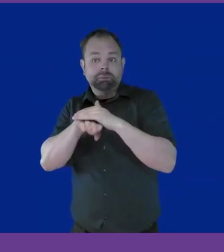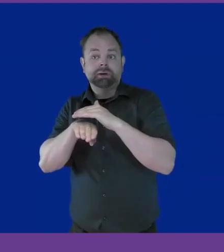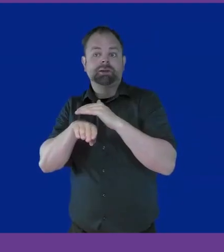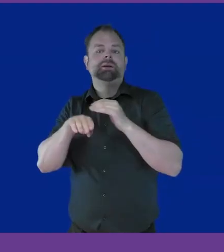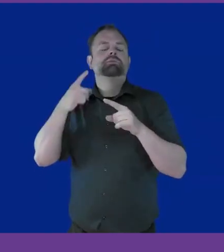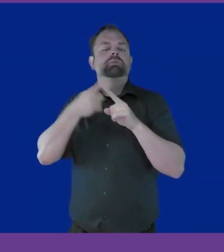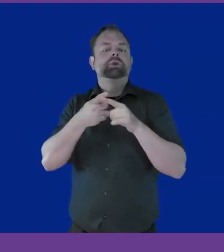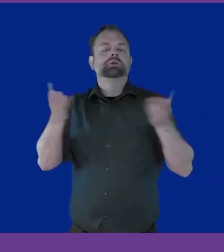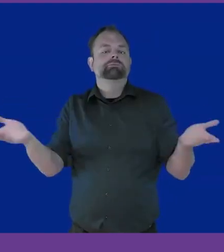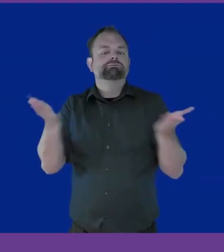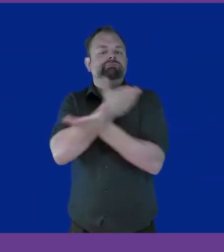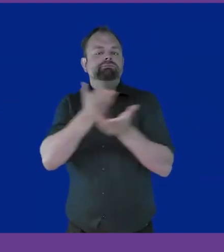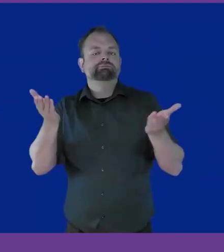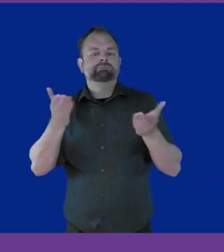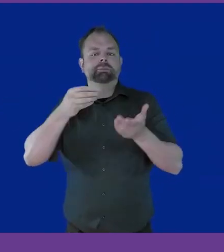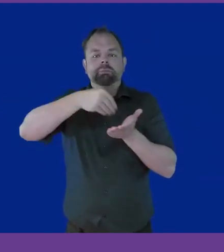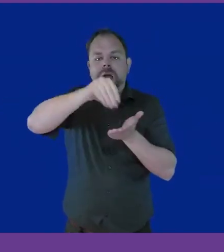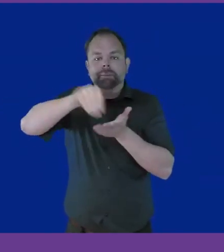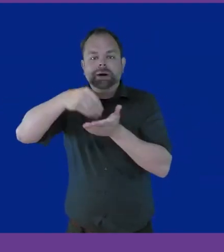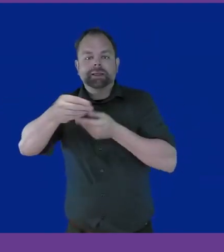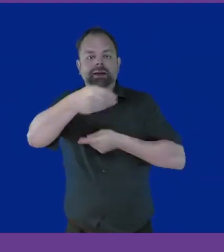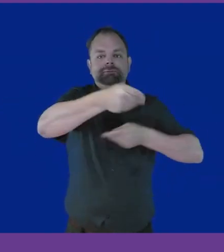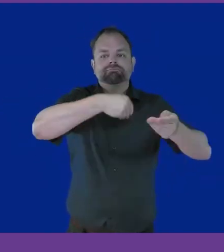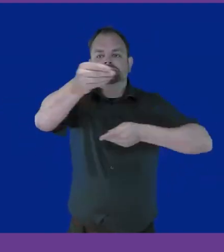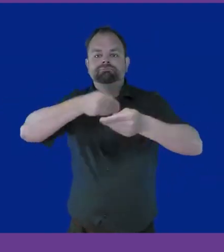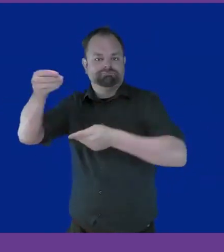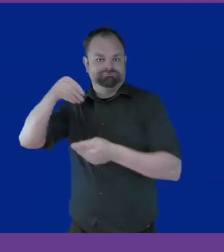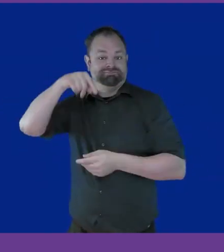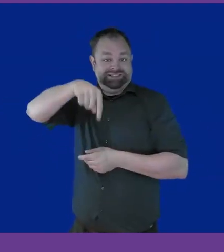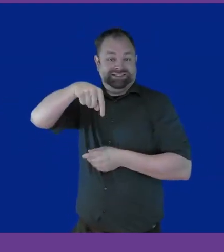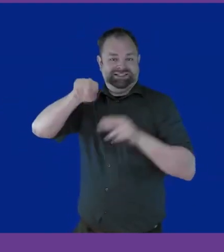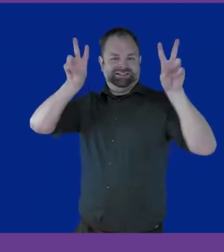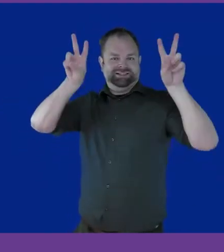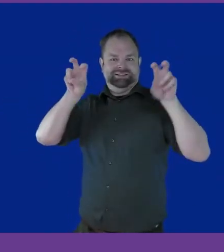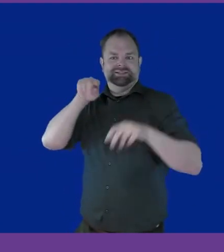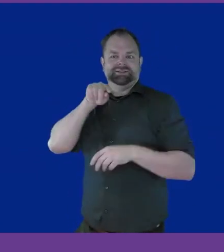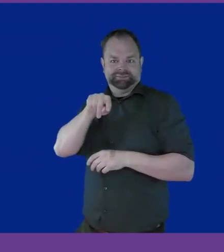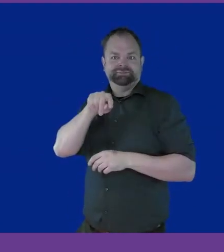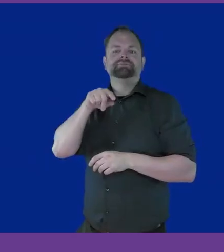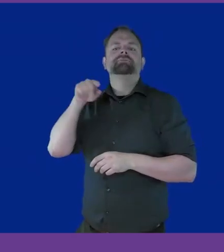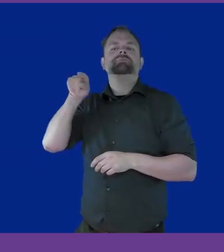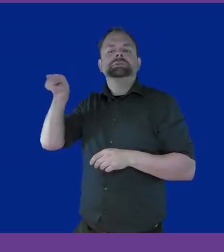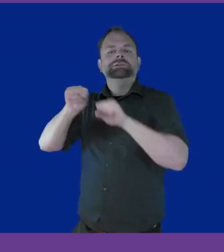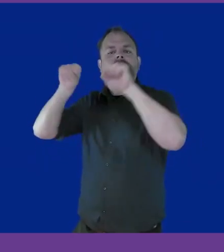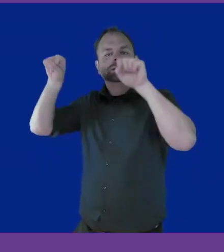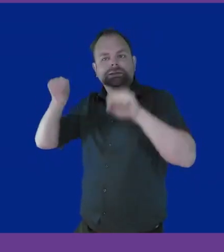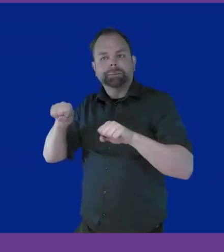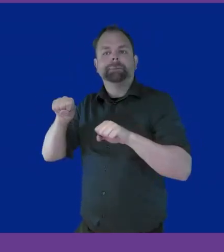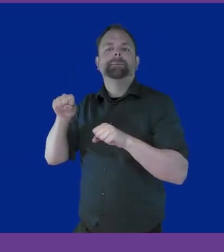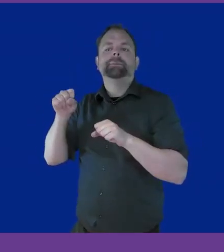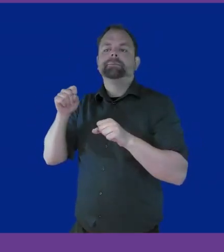to include the accessibility in design already. So it will be a pleasure to hand over to